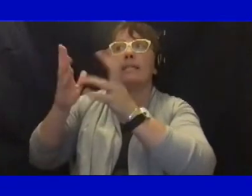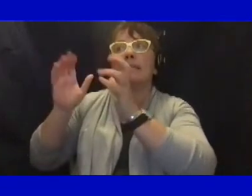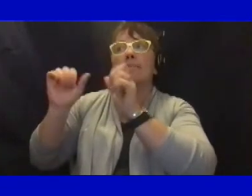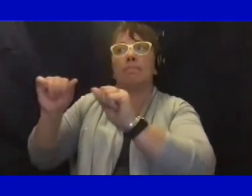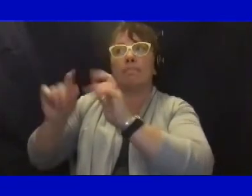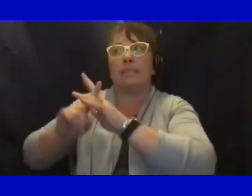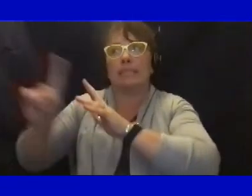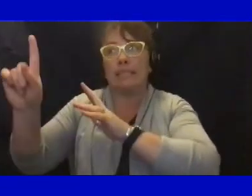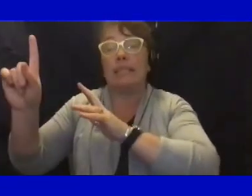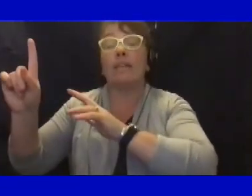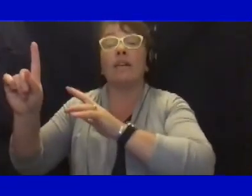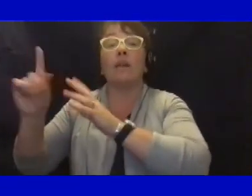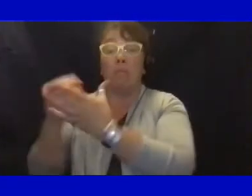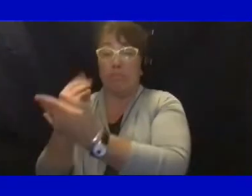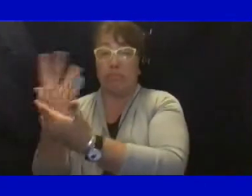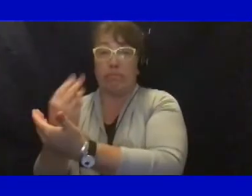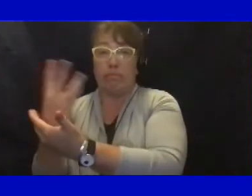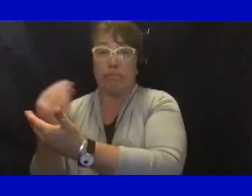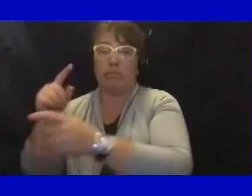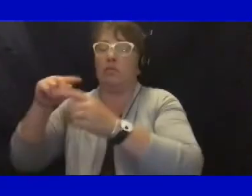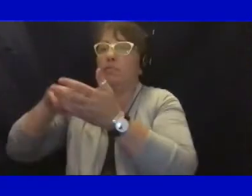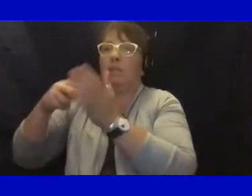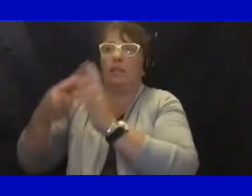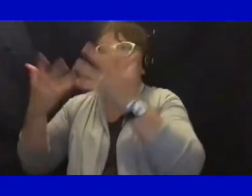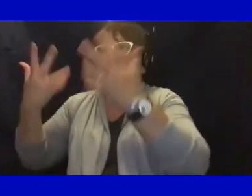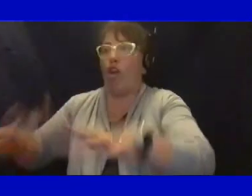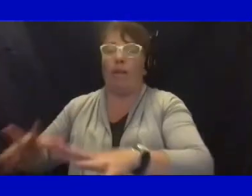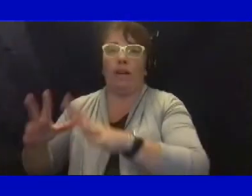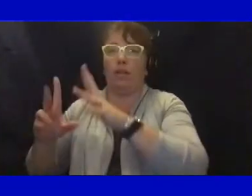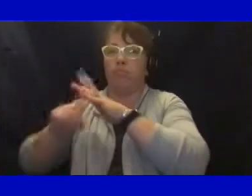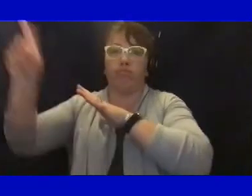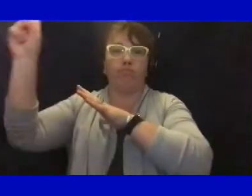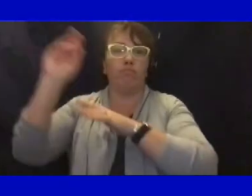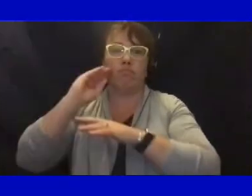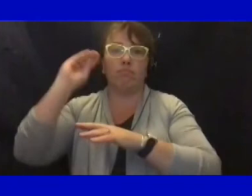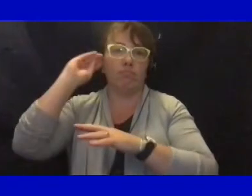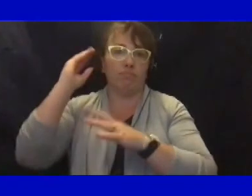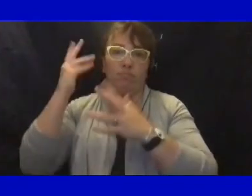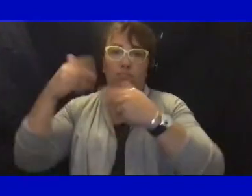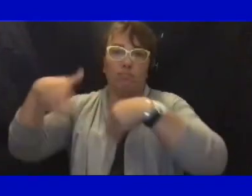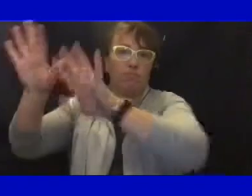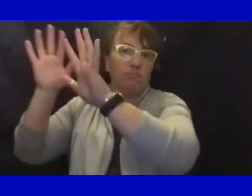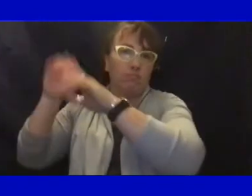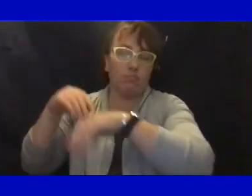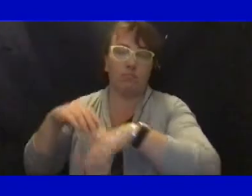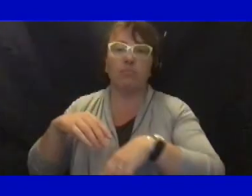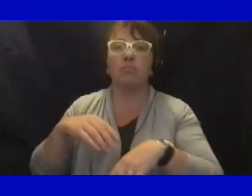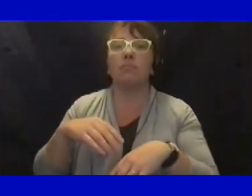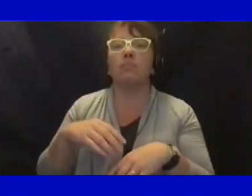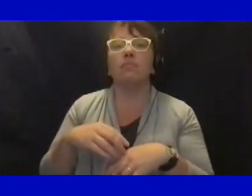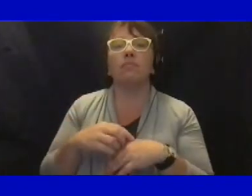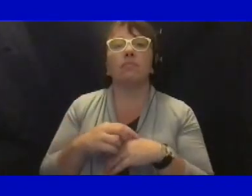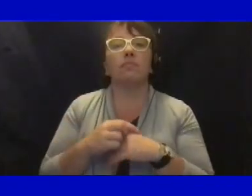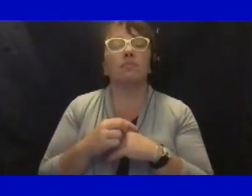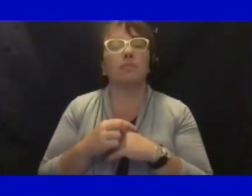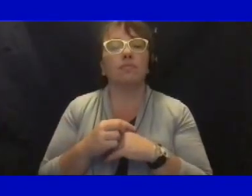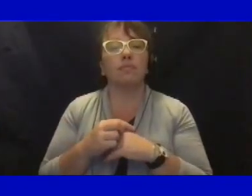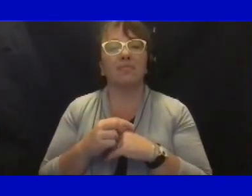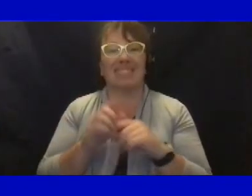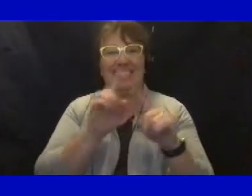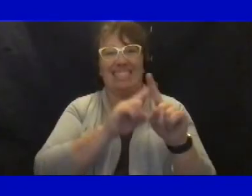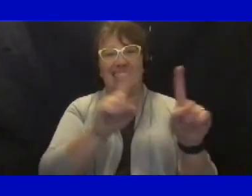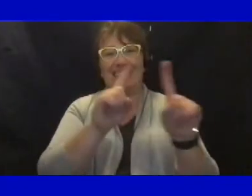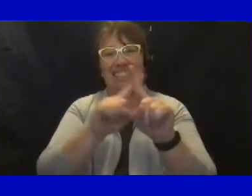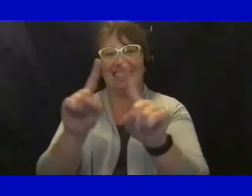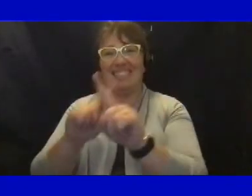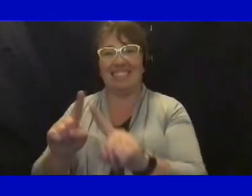the foothills, these areas are notorious, as Jason gave a couple examples of flash flooding, debris flows, rock